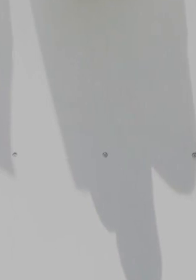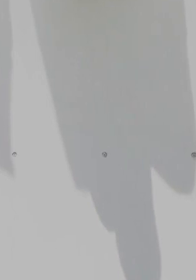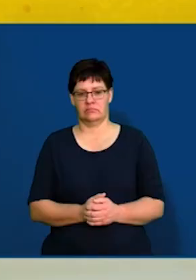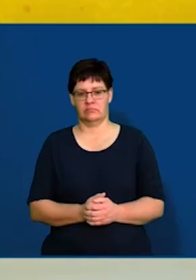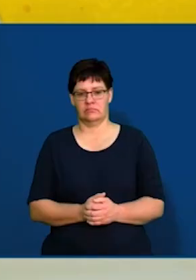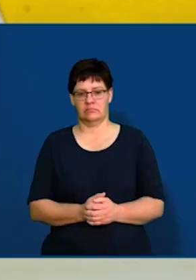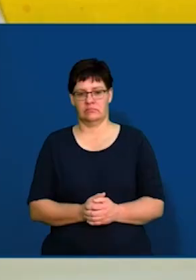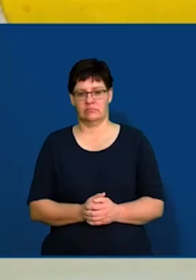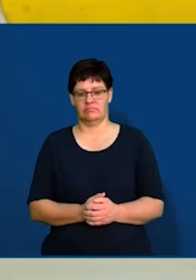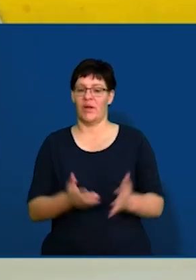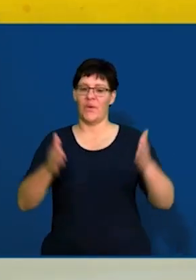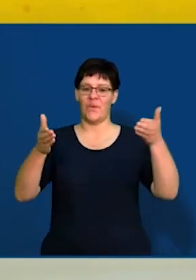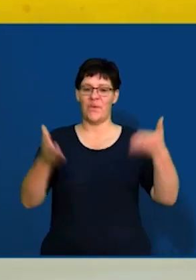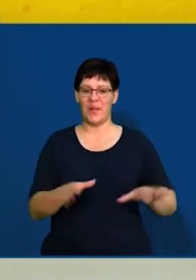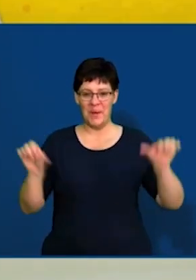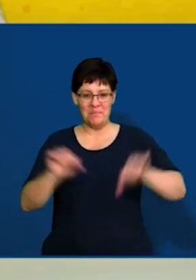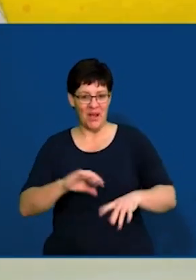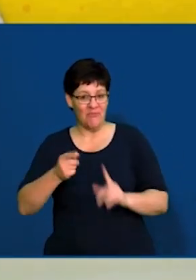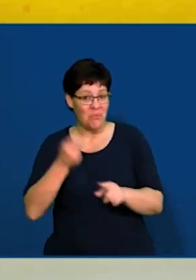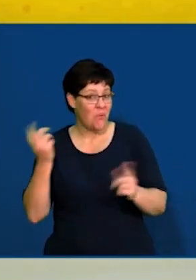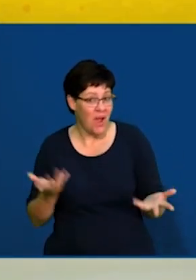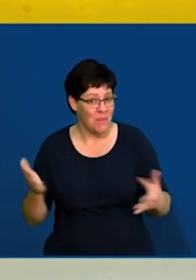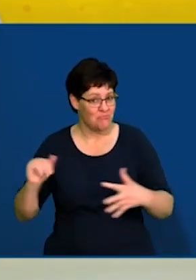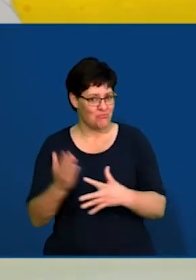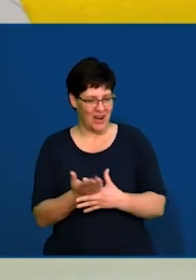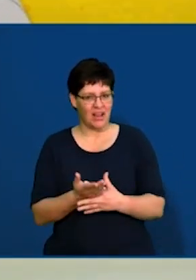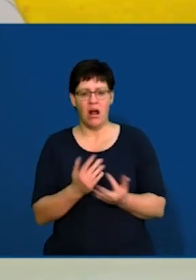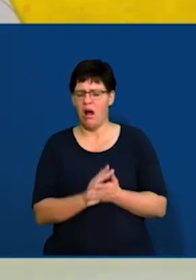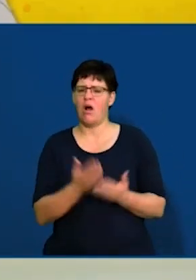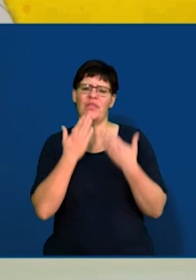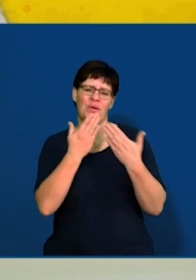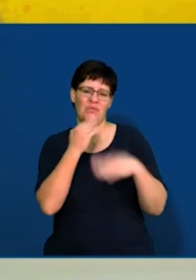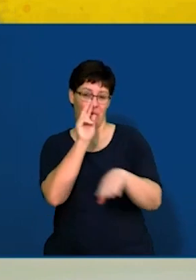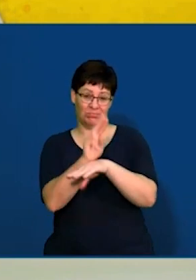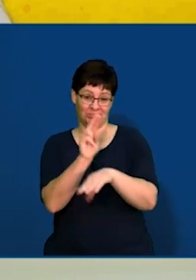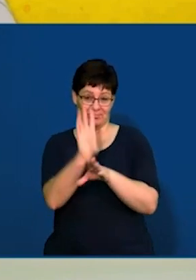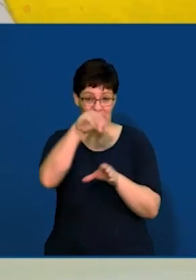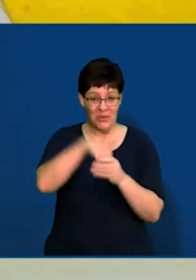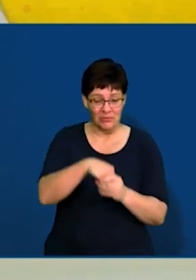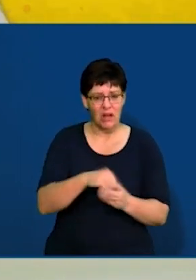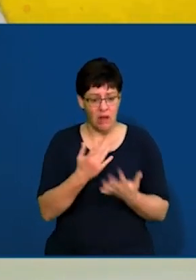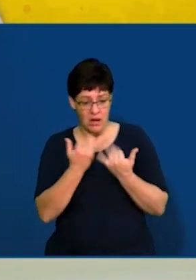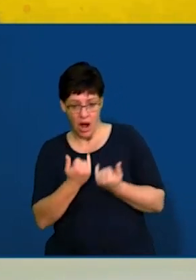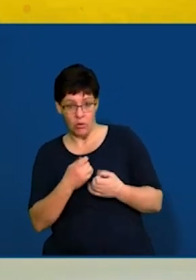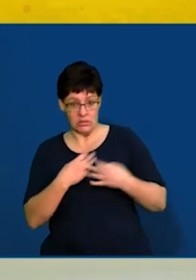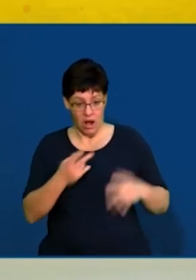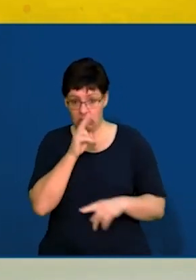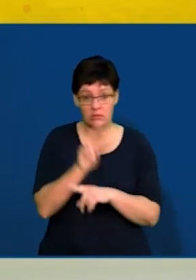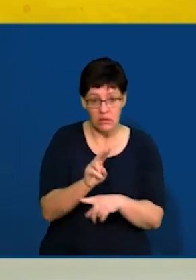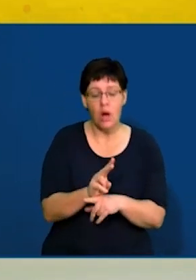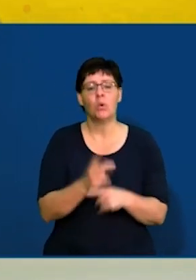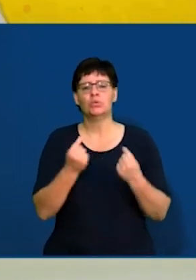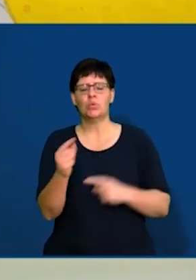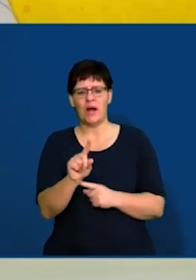Welcome back from the break, Matrix. Thank you so much for joining us. If you've just tuned in, we are doing your exam